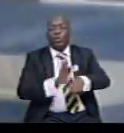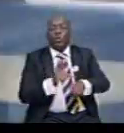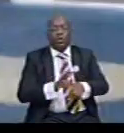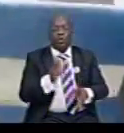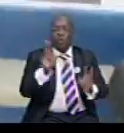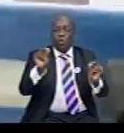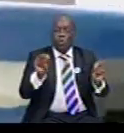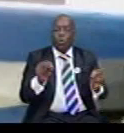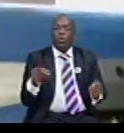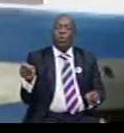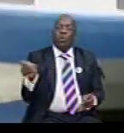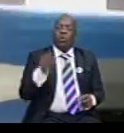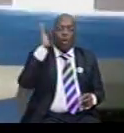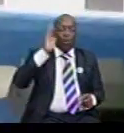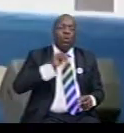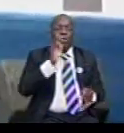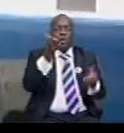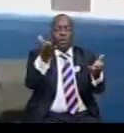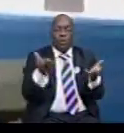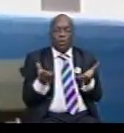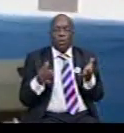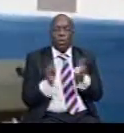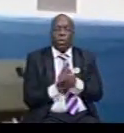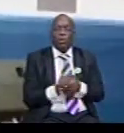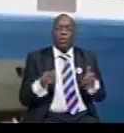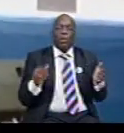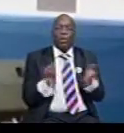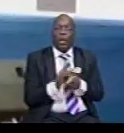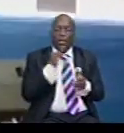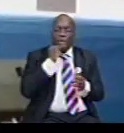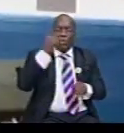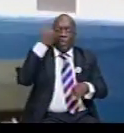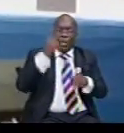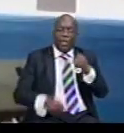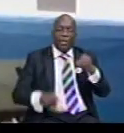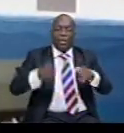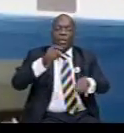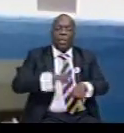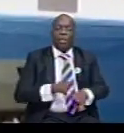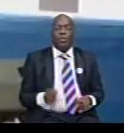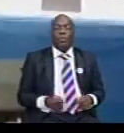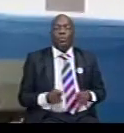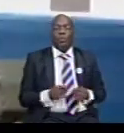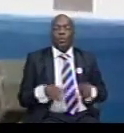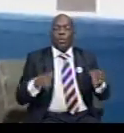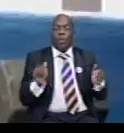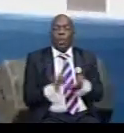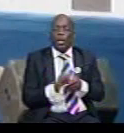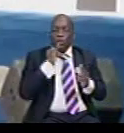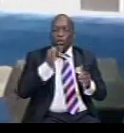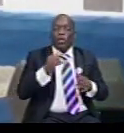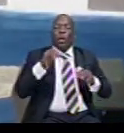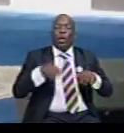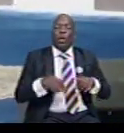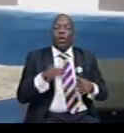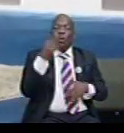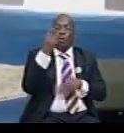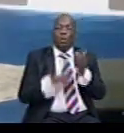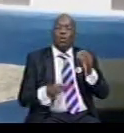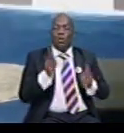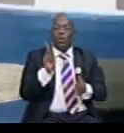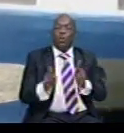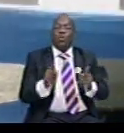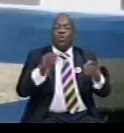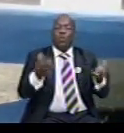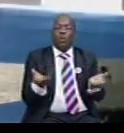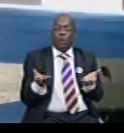that. That's the end time period. That's how people want. That's what they live for. Then